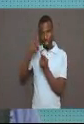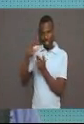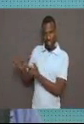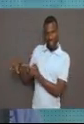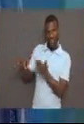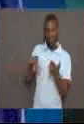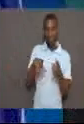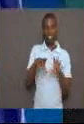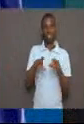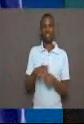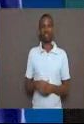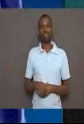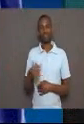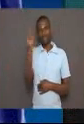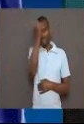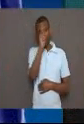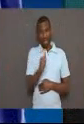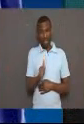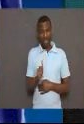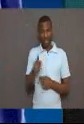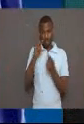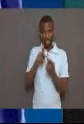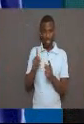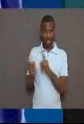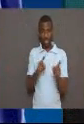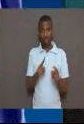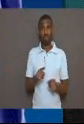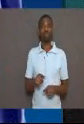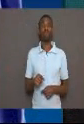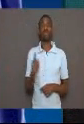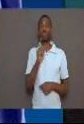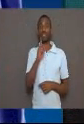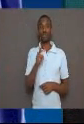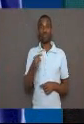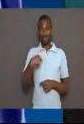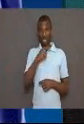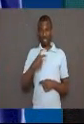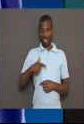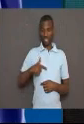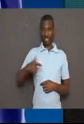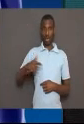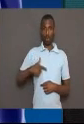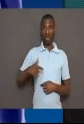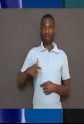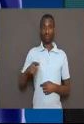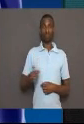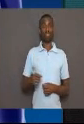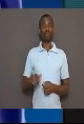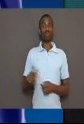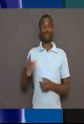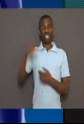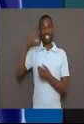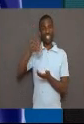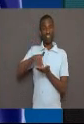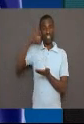low. When we exhale, our lungs contain a higher air